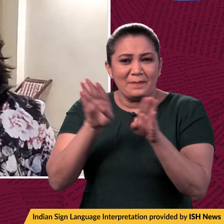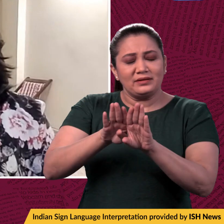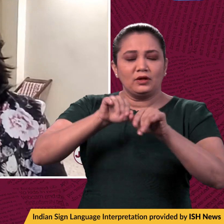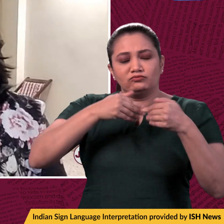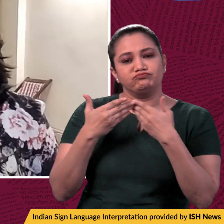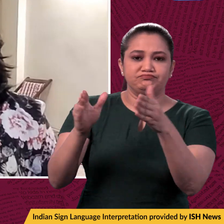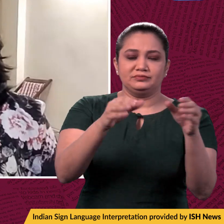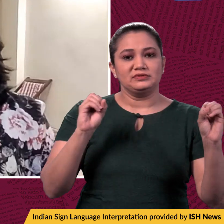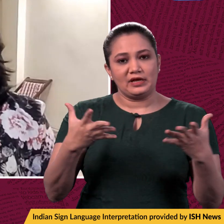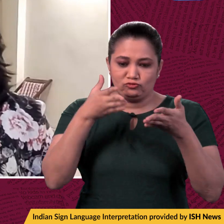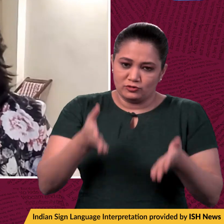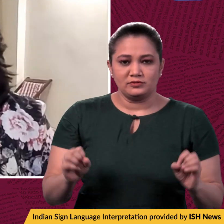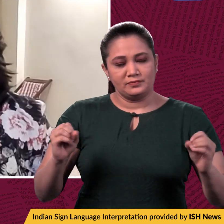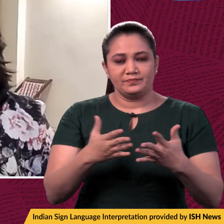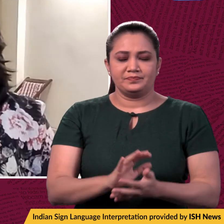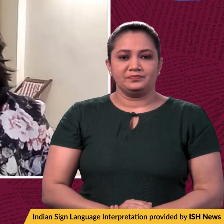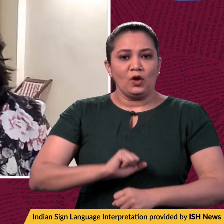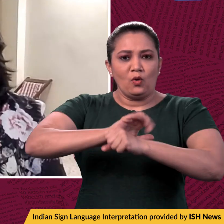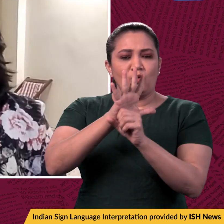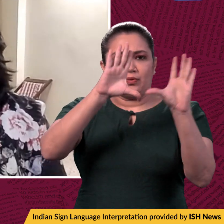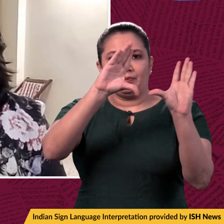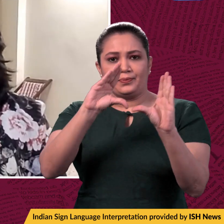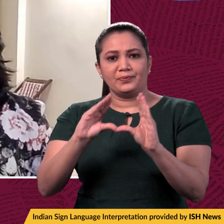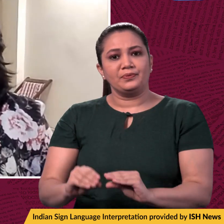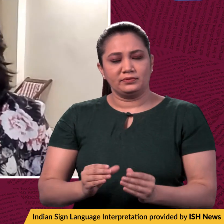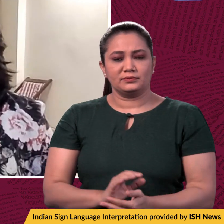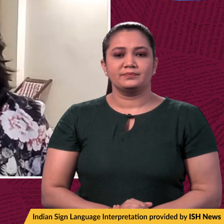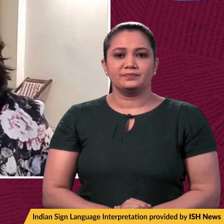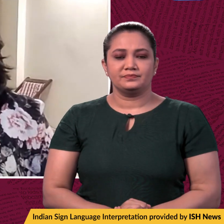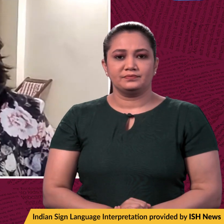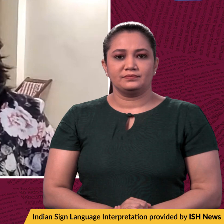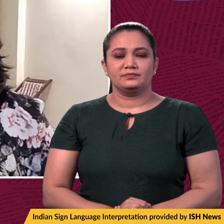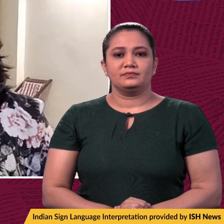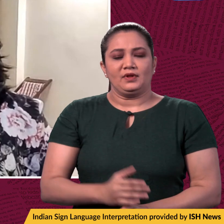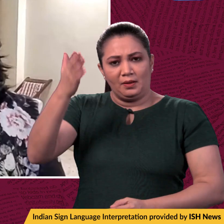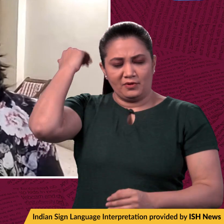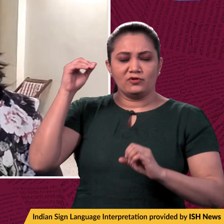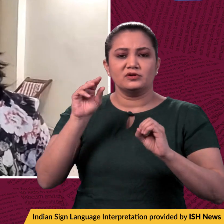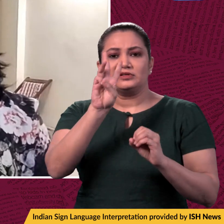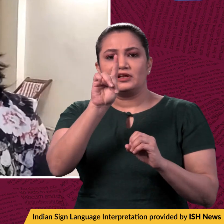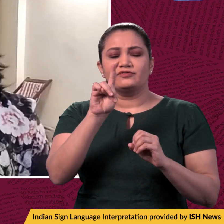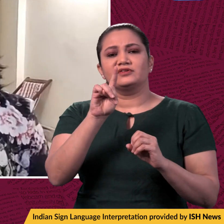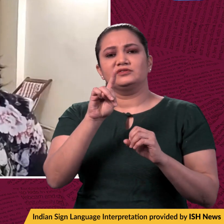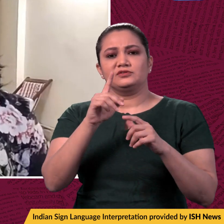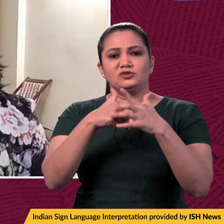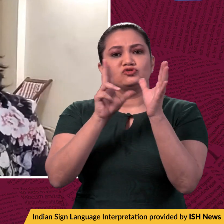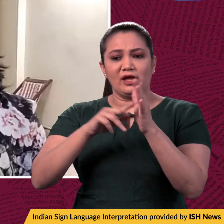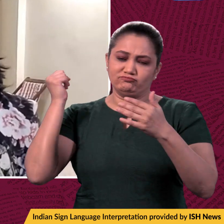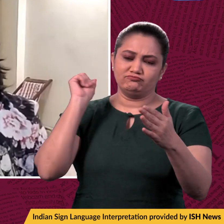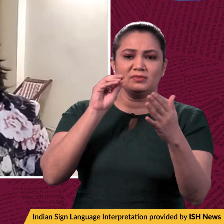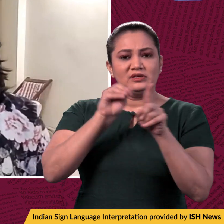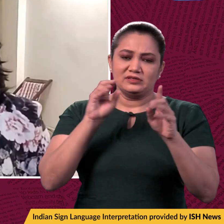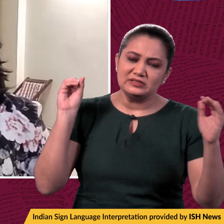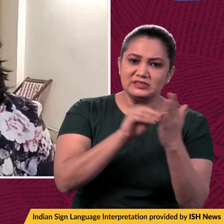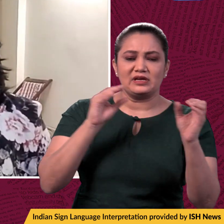its night curfew with effect from today as COVID cases are declining. It was imposed on the 31st